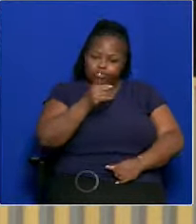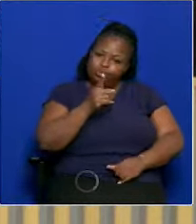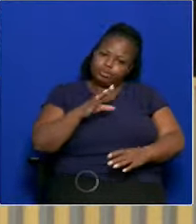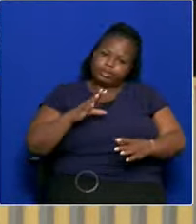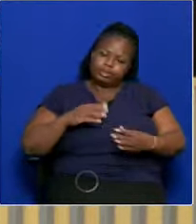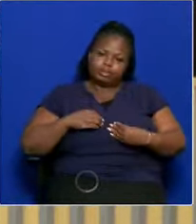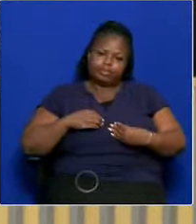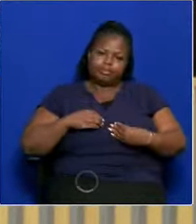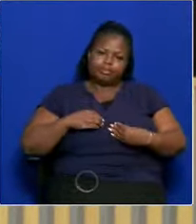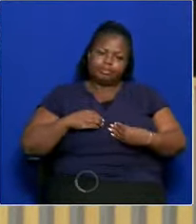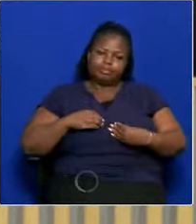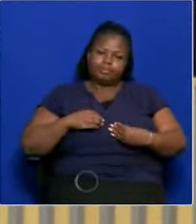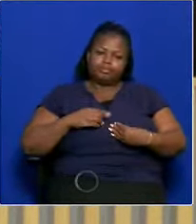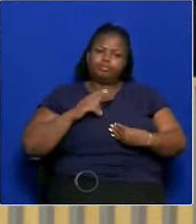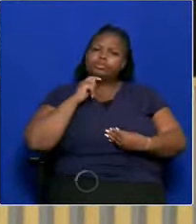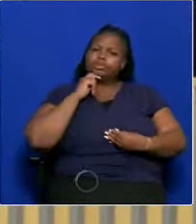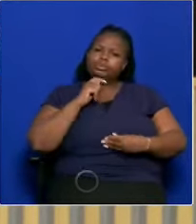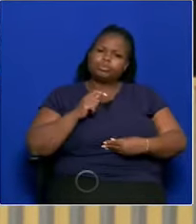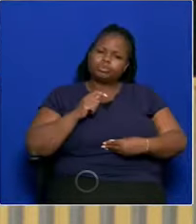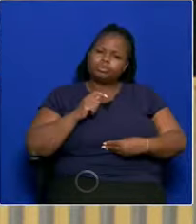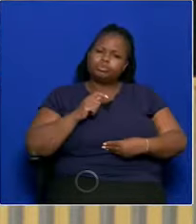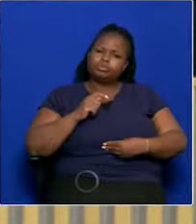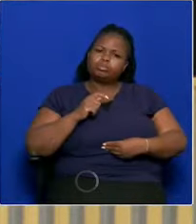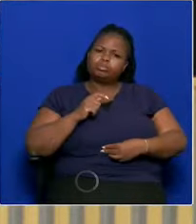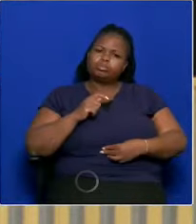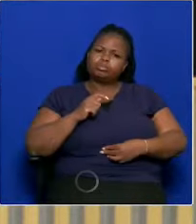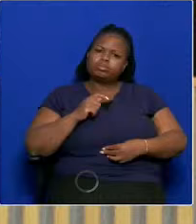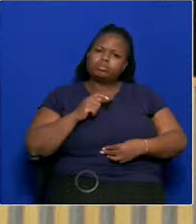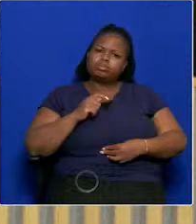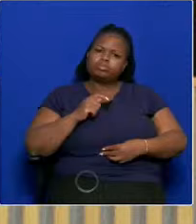it is a cause for concern